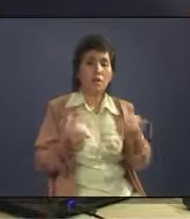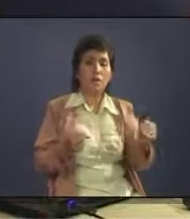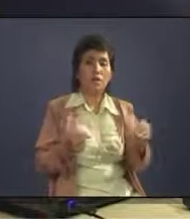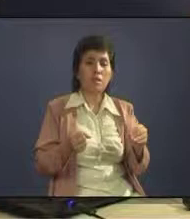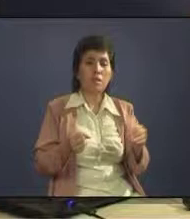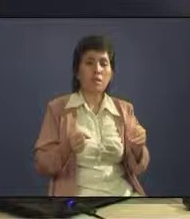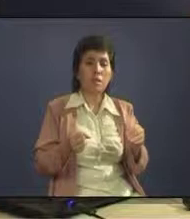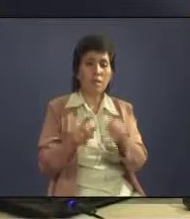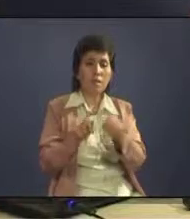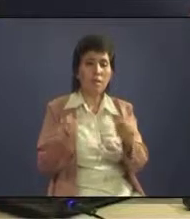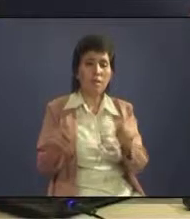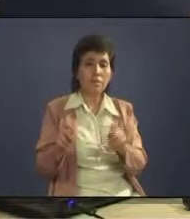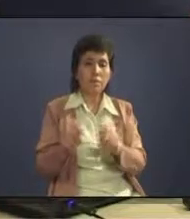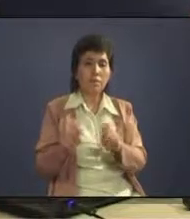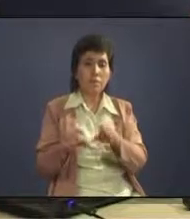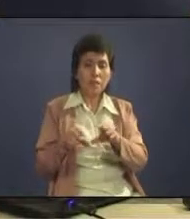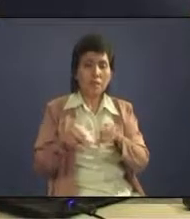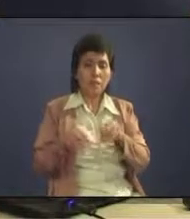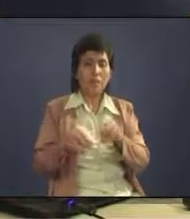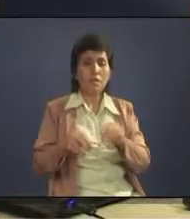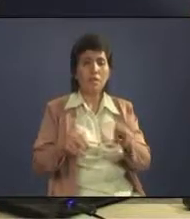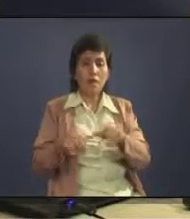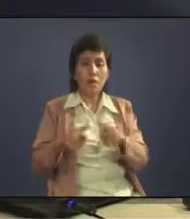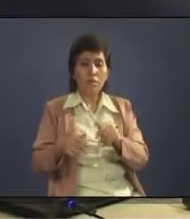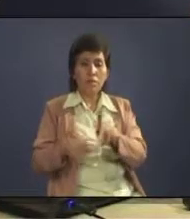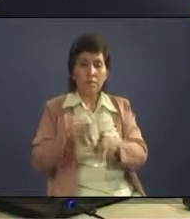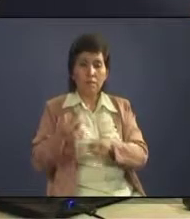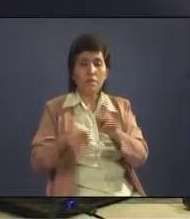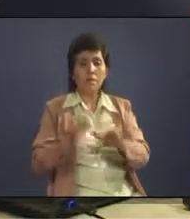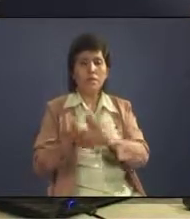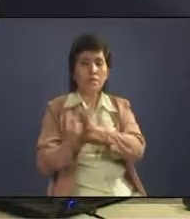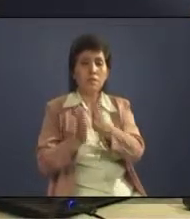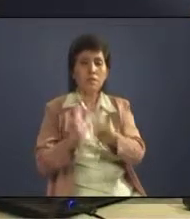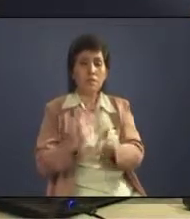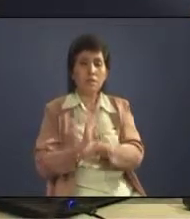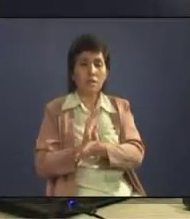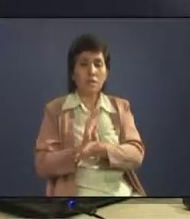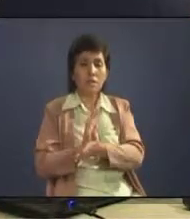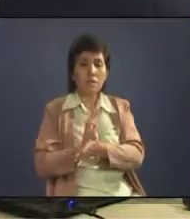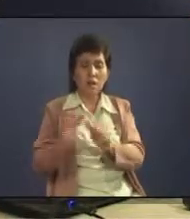factor. Sometimes how a person becomes aggressive, it is